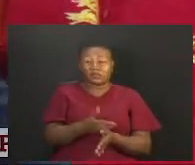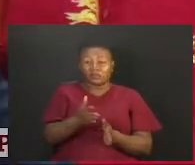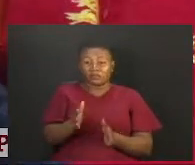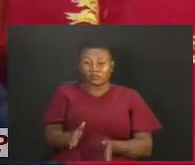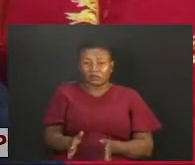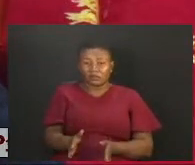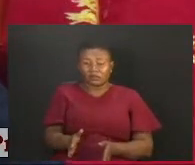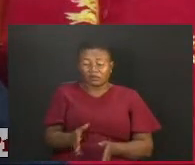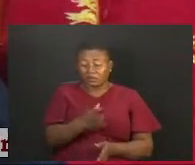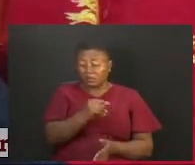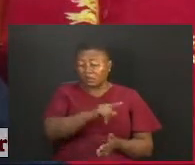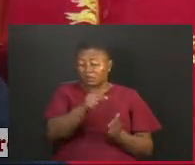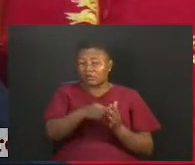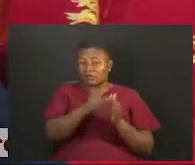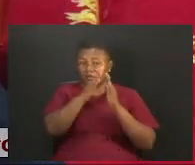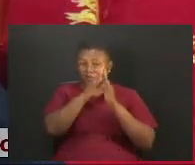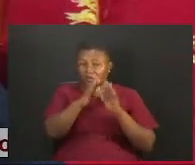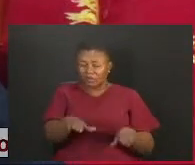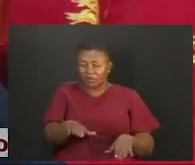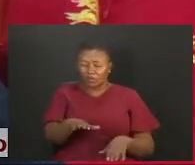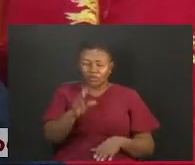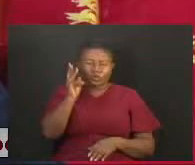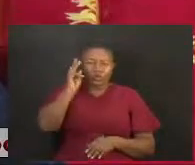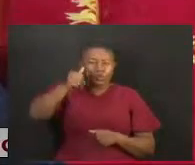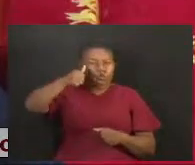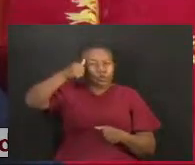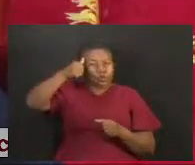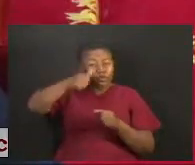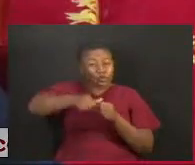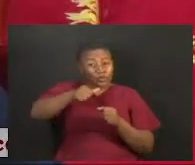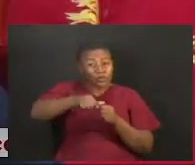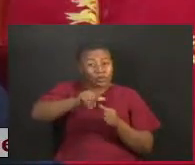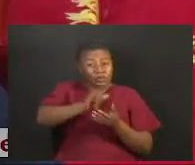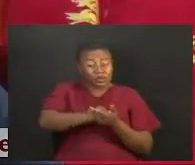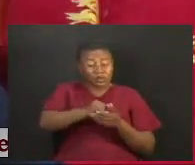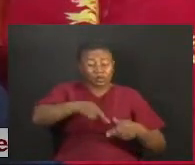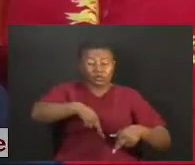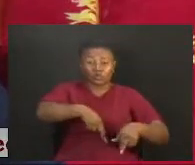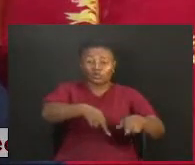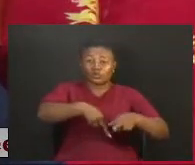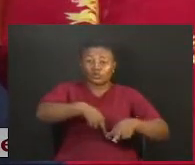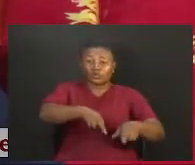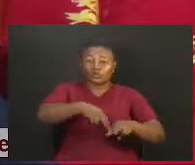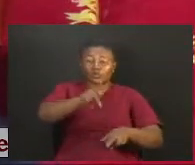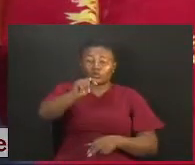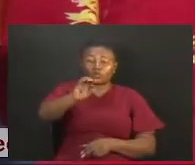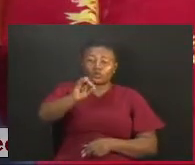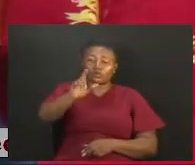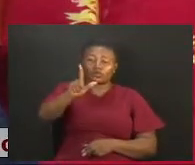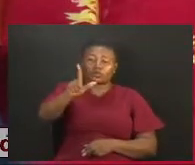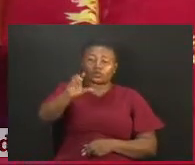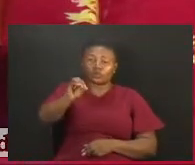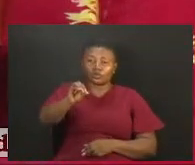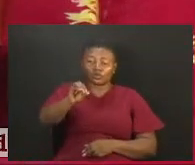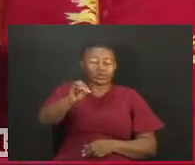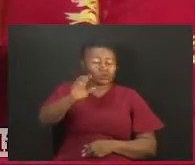and this Honorable House will recall that road tolls on public roads were zero